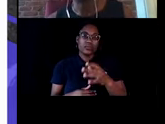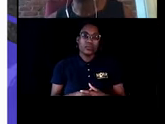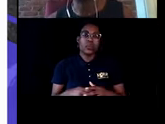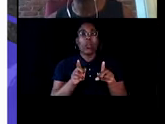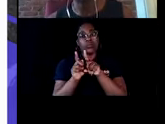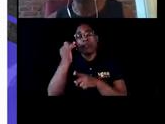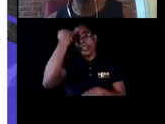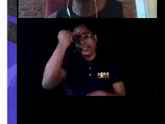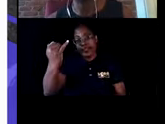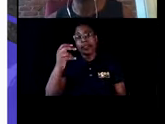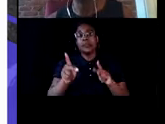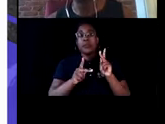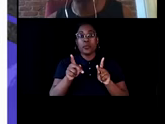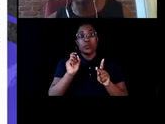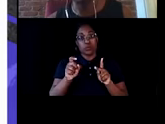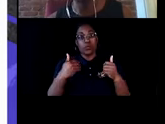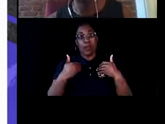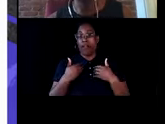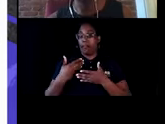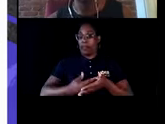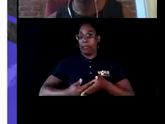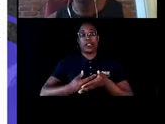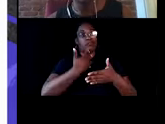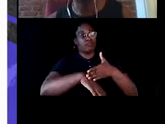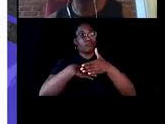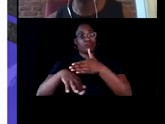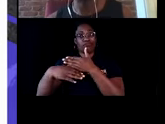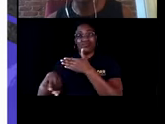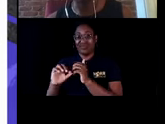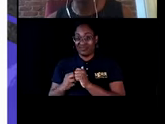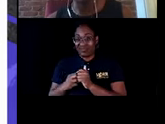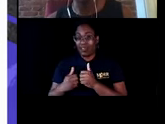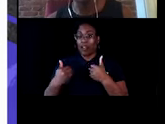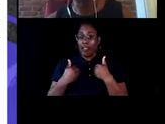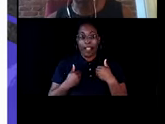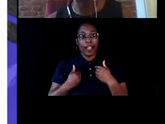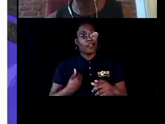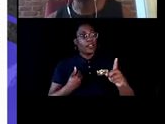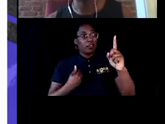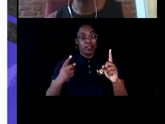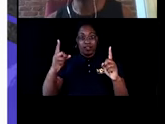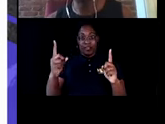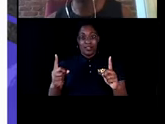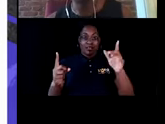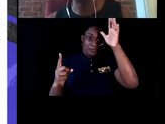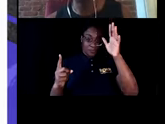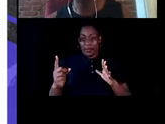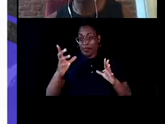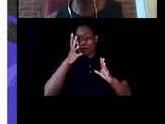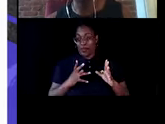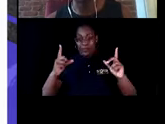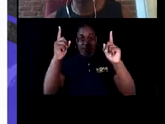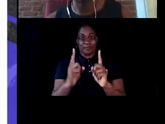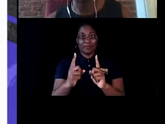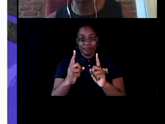So we can see that the false expectation for how humans always use their bodies is both a symptom